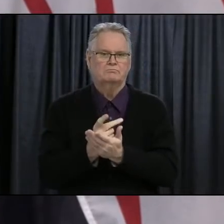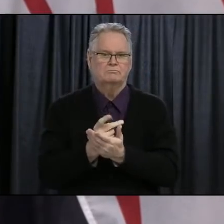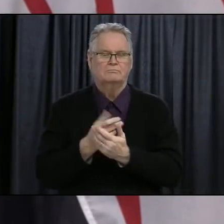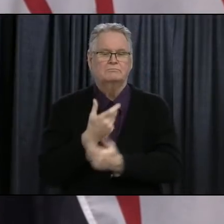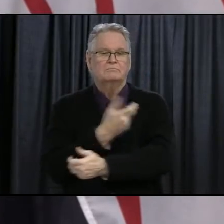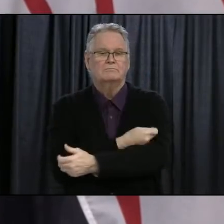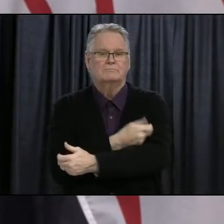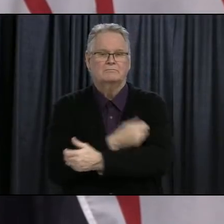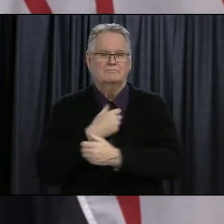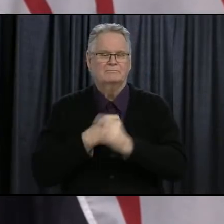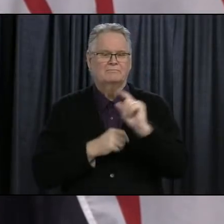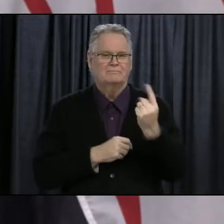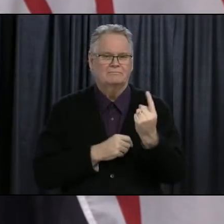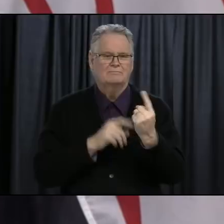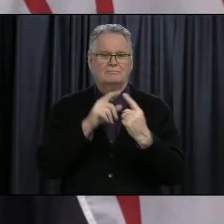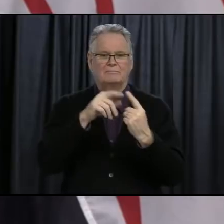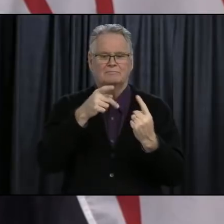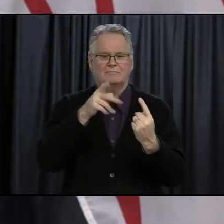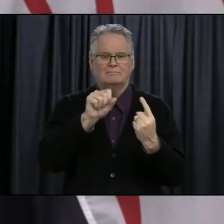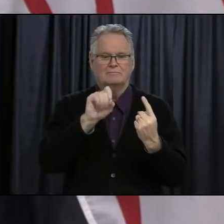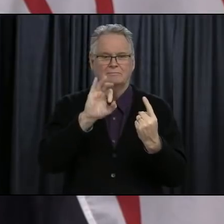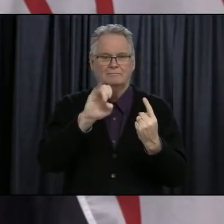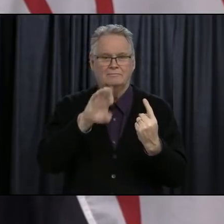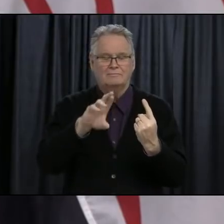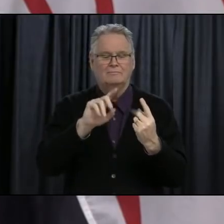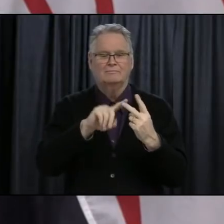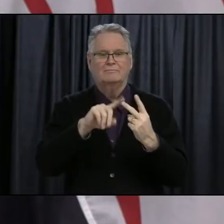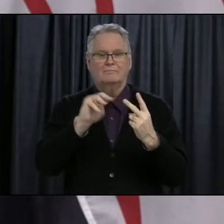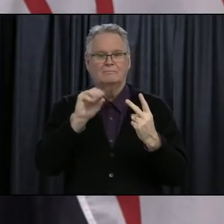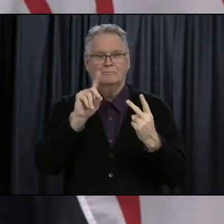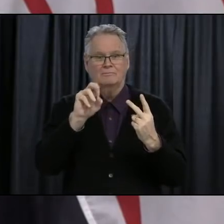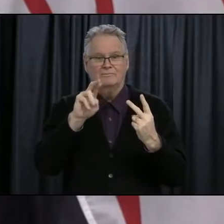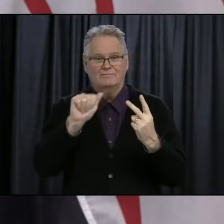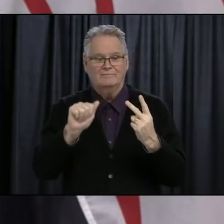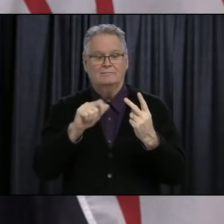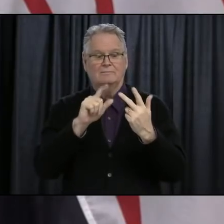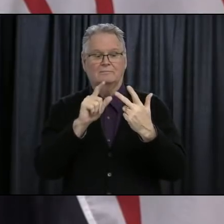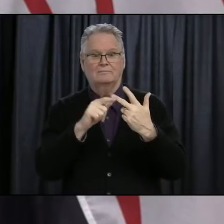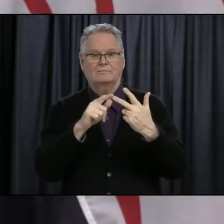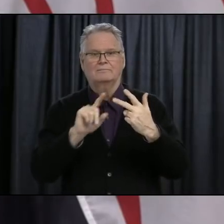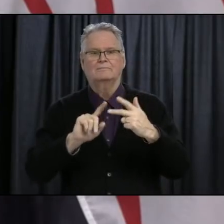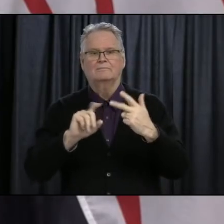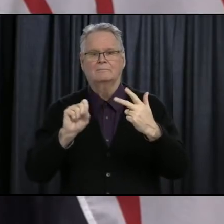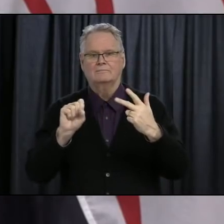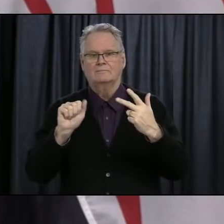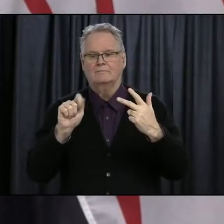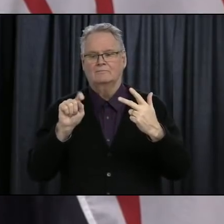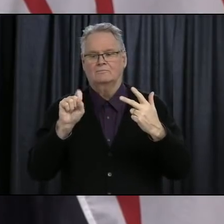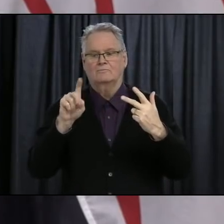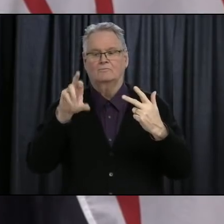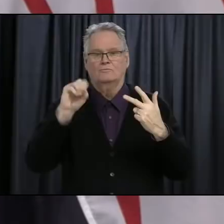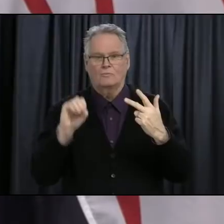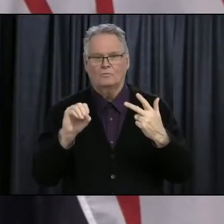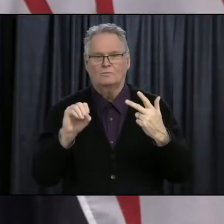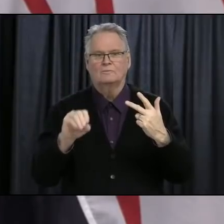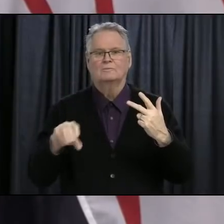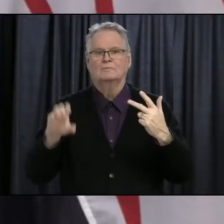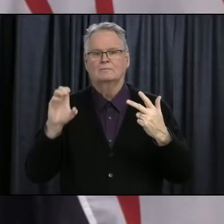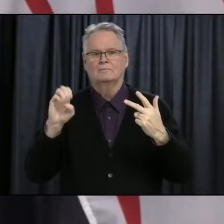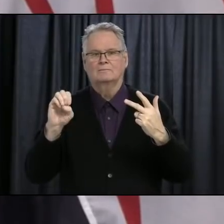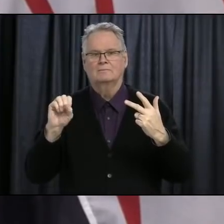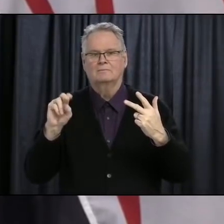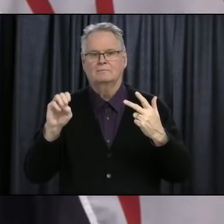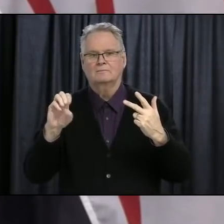has met Health Canada's standards for safety, efficacy, and quality. More importantly, the vaccine shows it is effective in